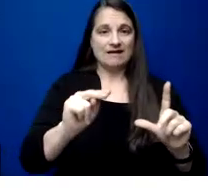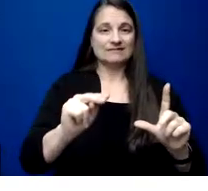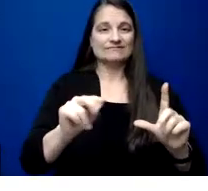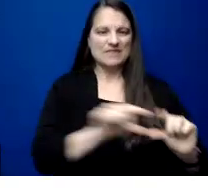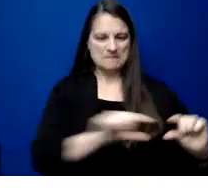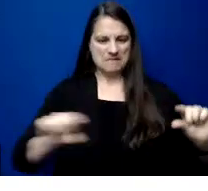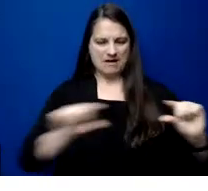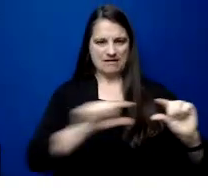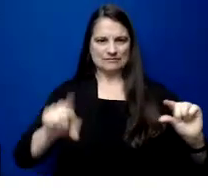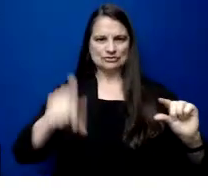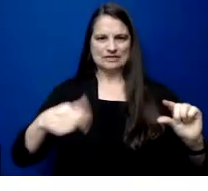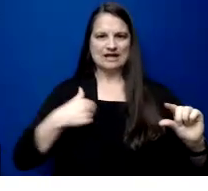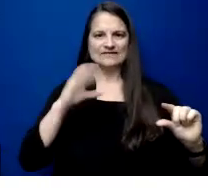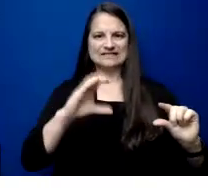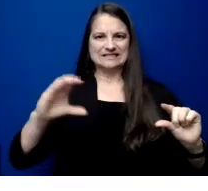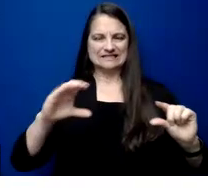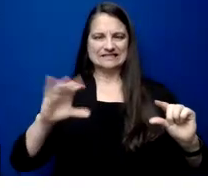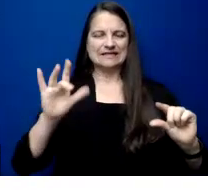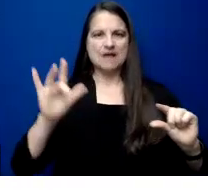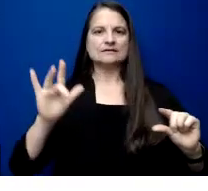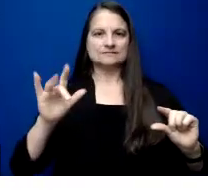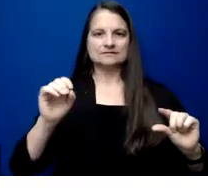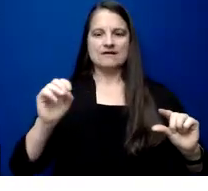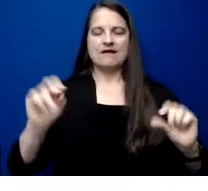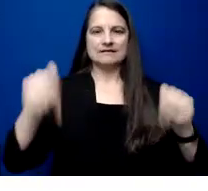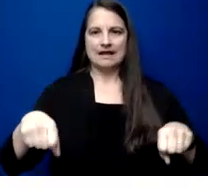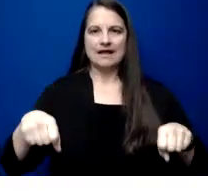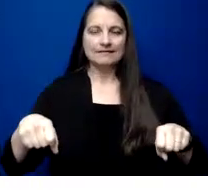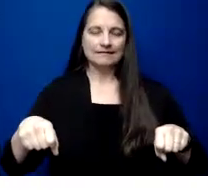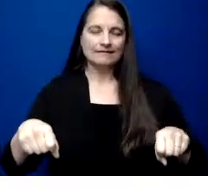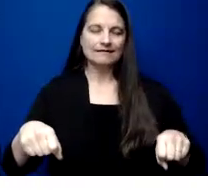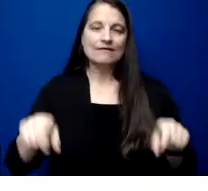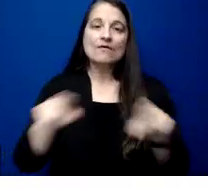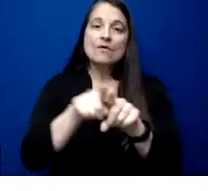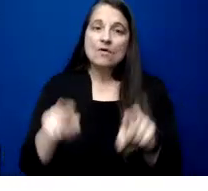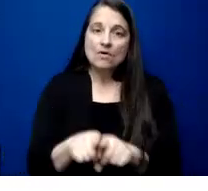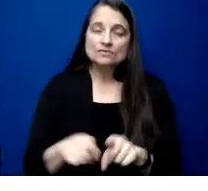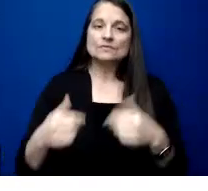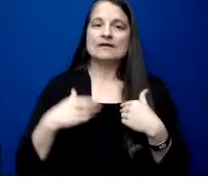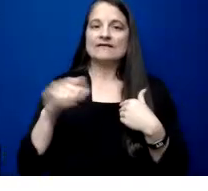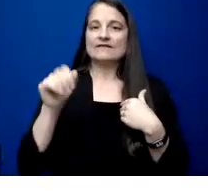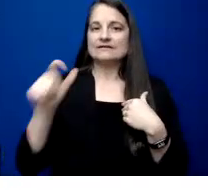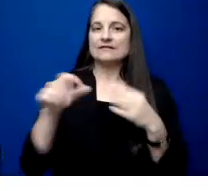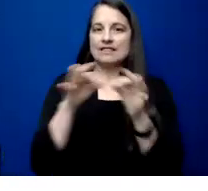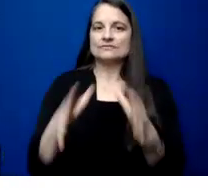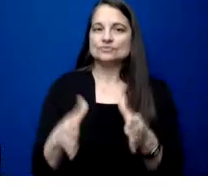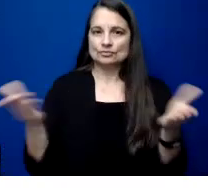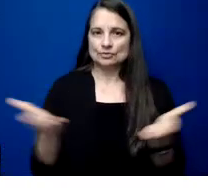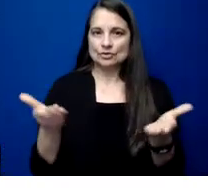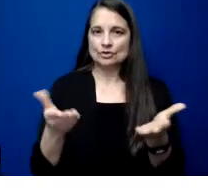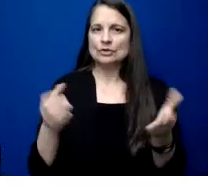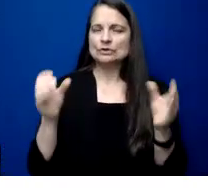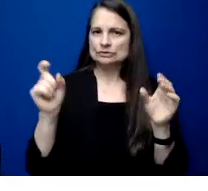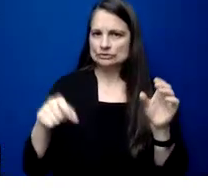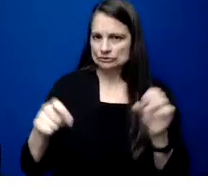be a CC button where you can click to turn on your captions. And also we have an ASL interpreter here with us. You should